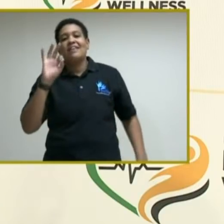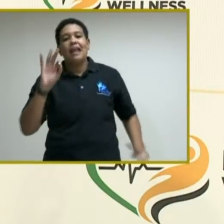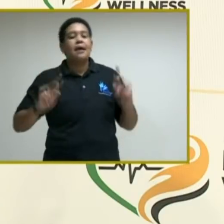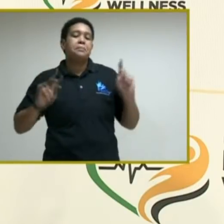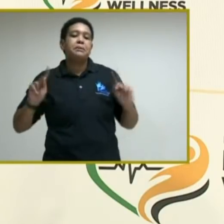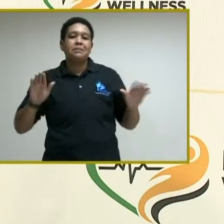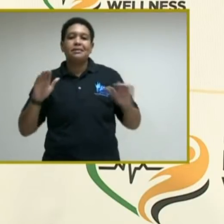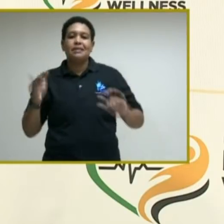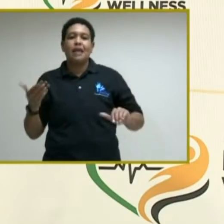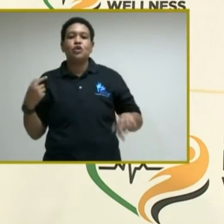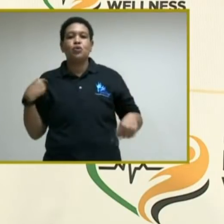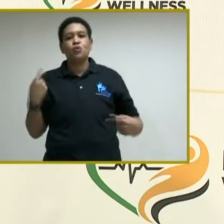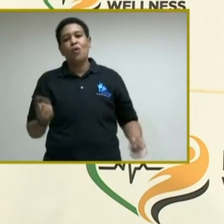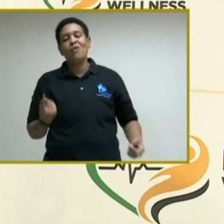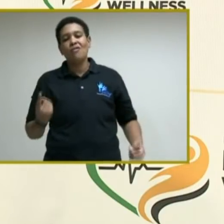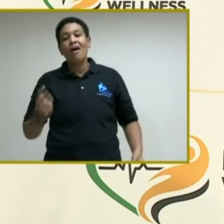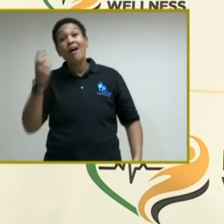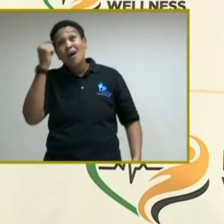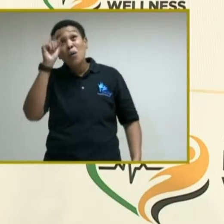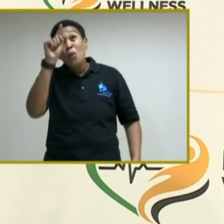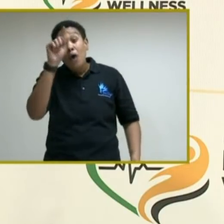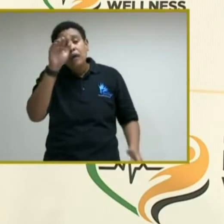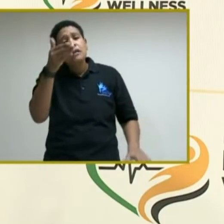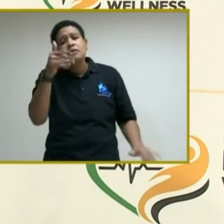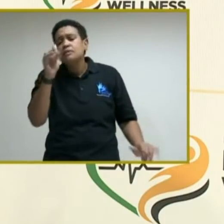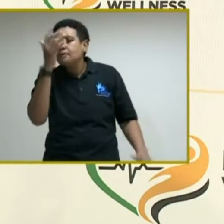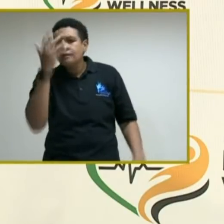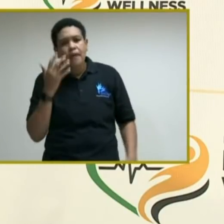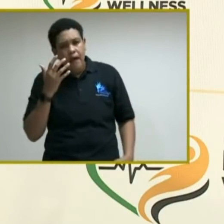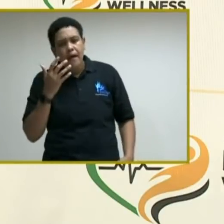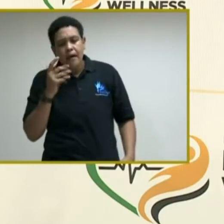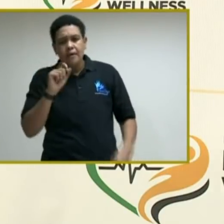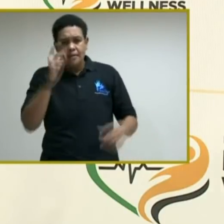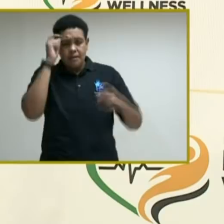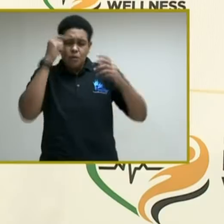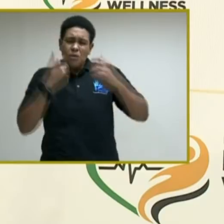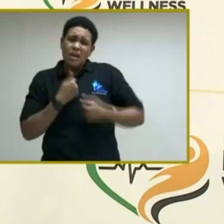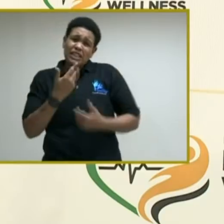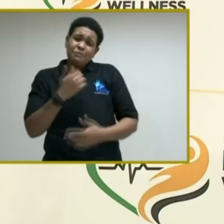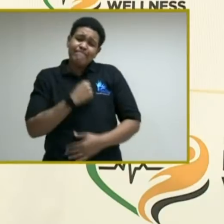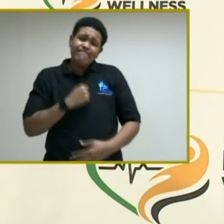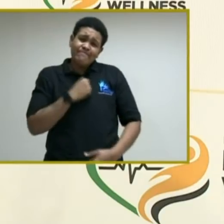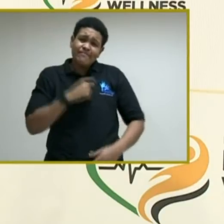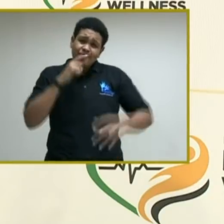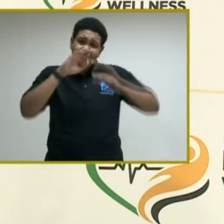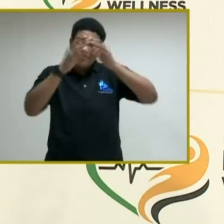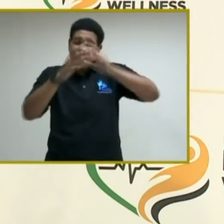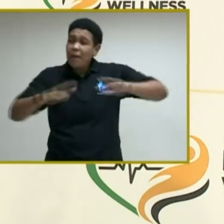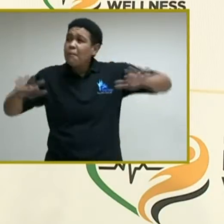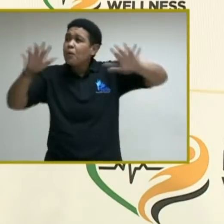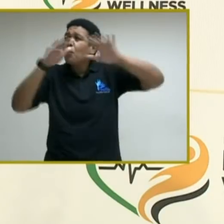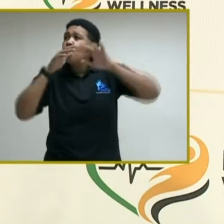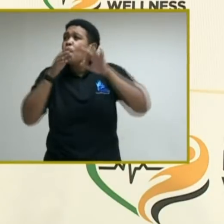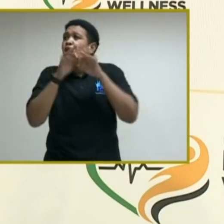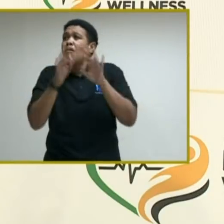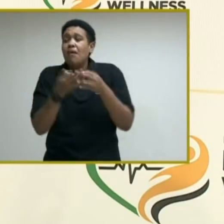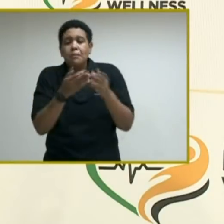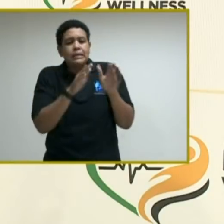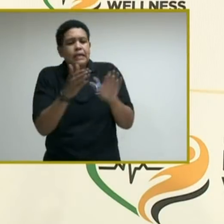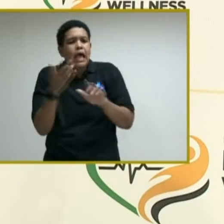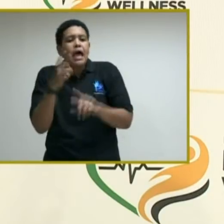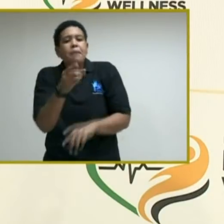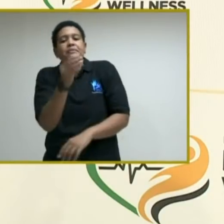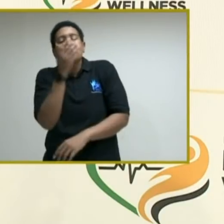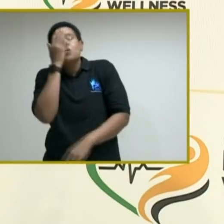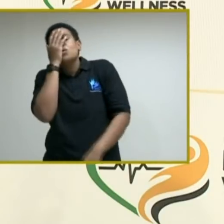2,059. Even one death is regrettable, of course. Express, of course, our condolences to those who have lost loved ones. At the same